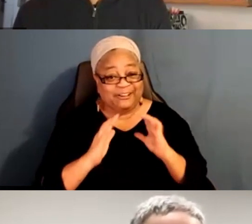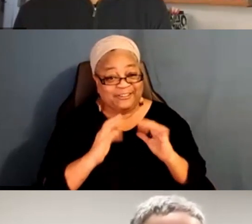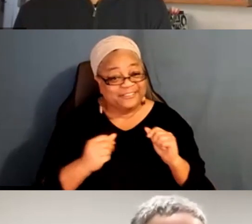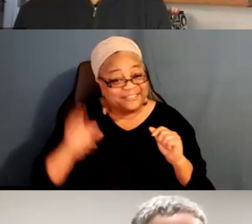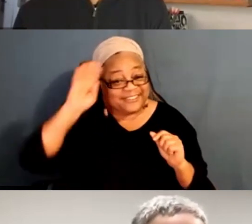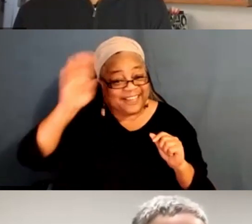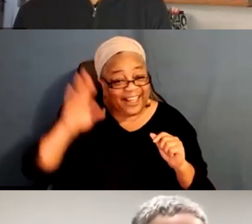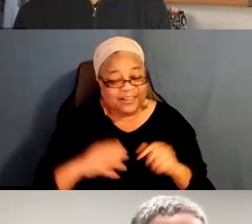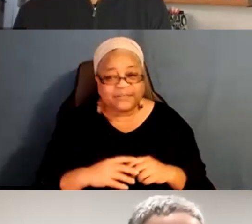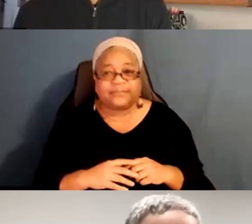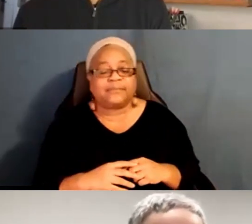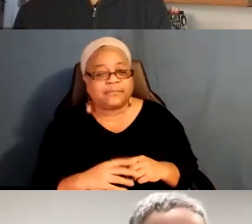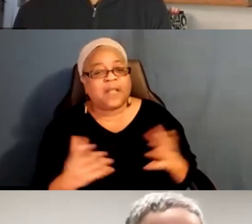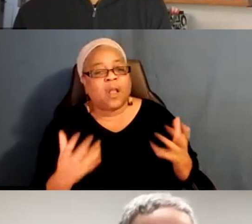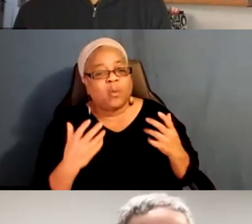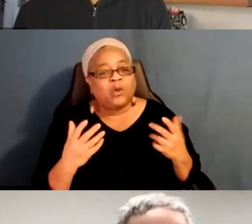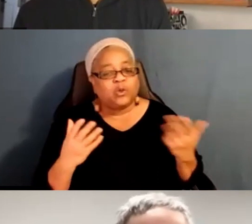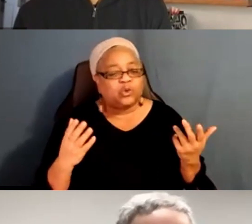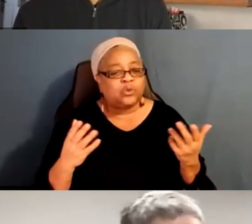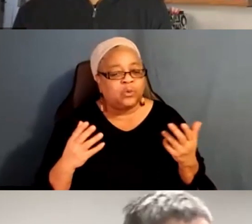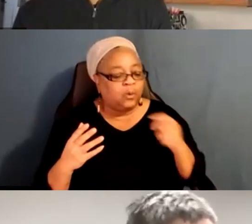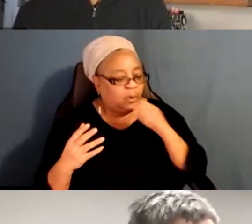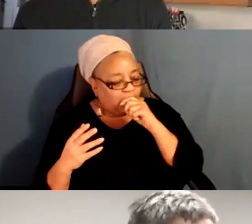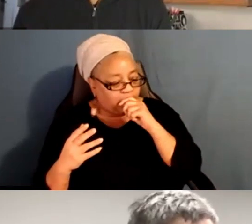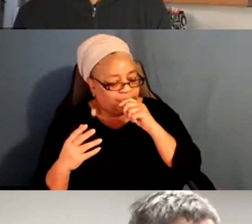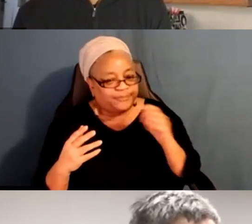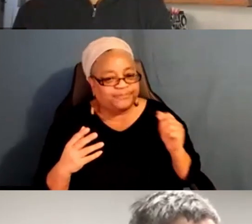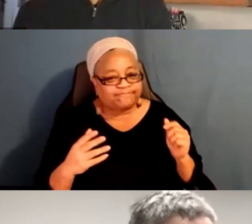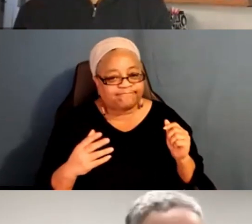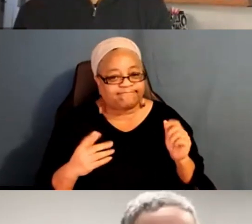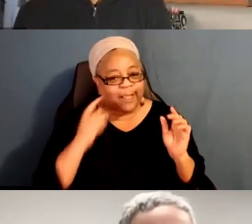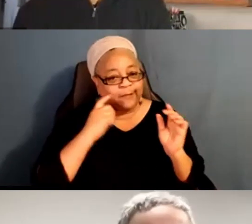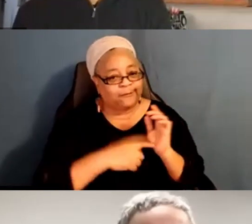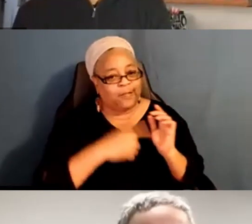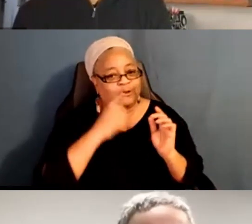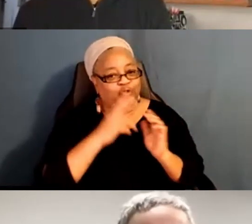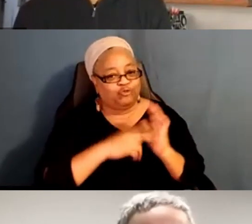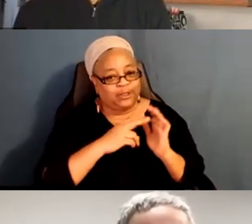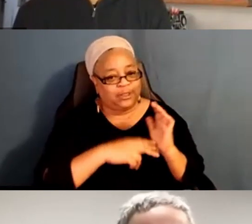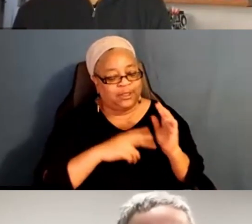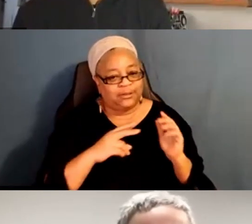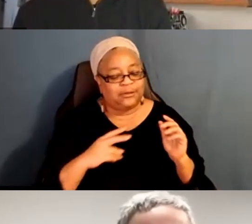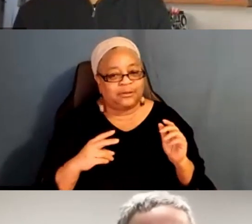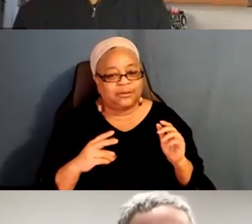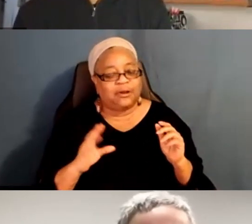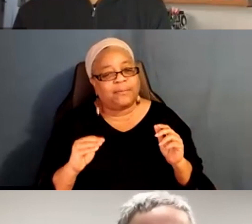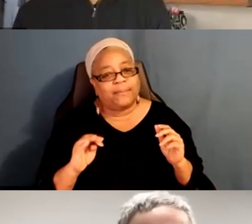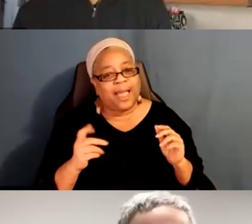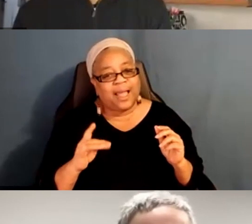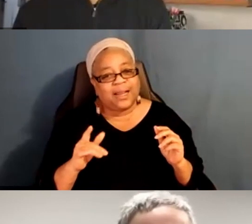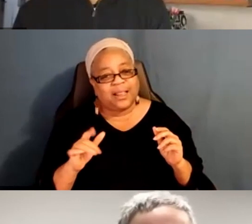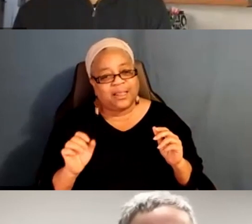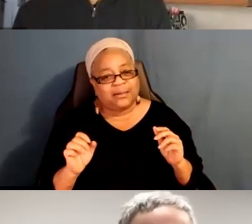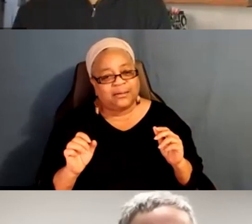I just wanted to shout out your reading of Madeline Holt Ulrich's Spit on the